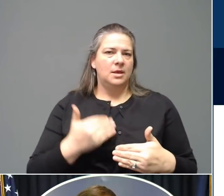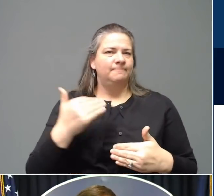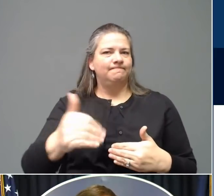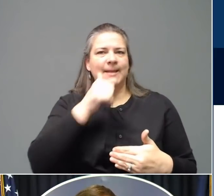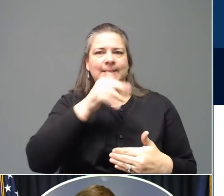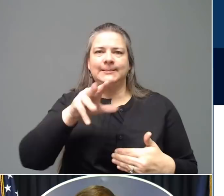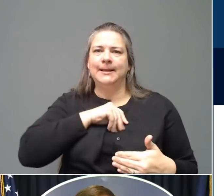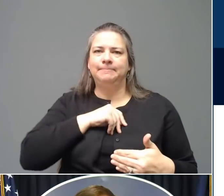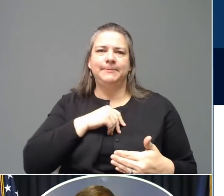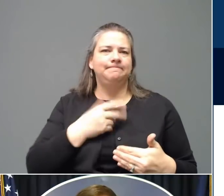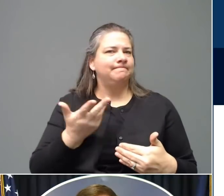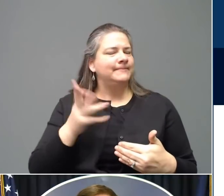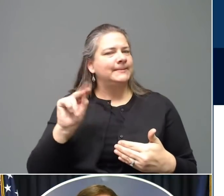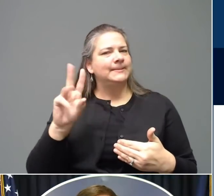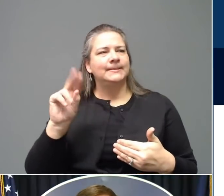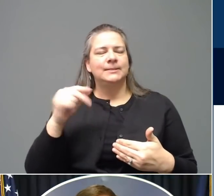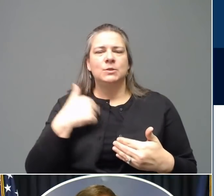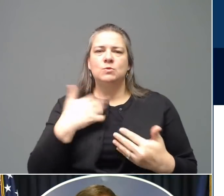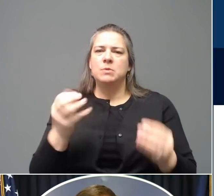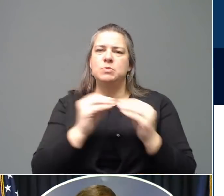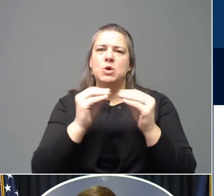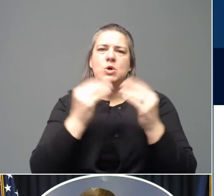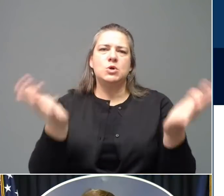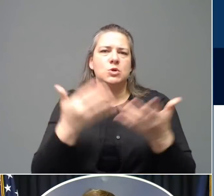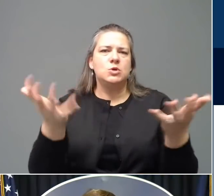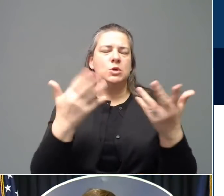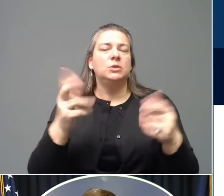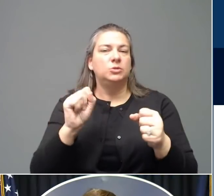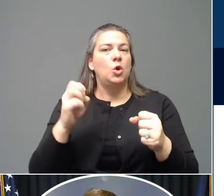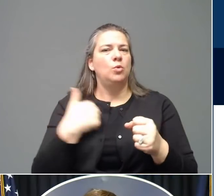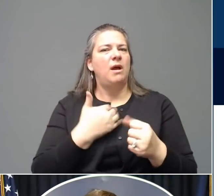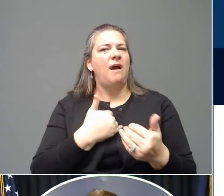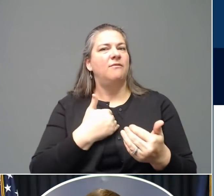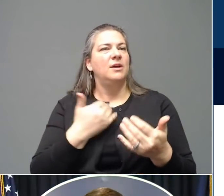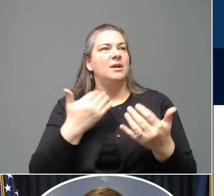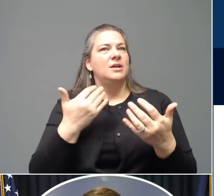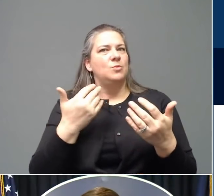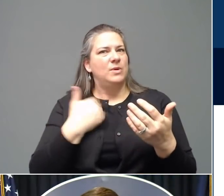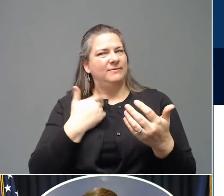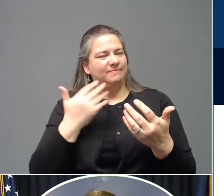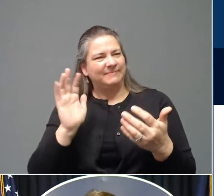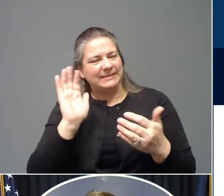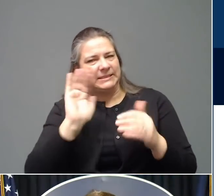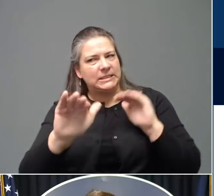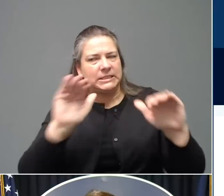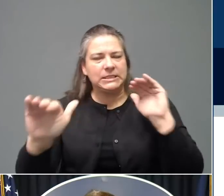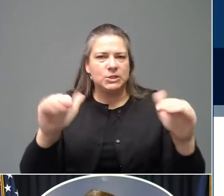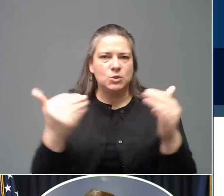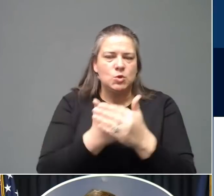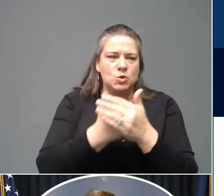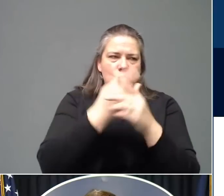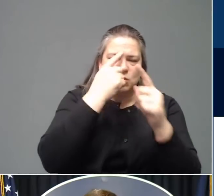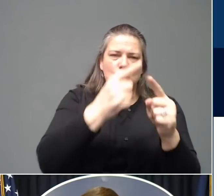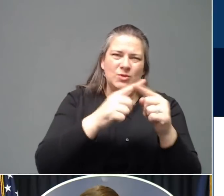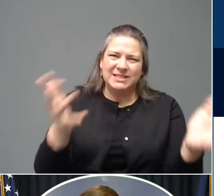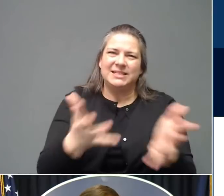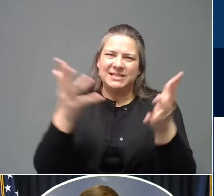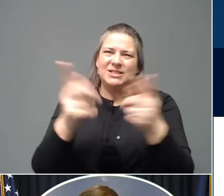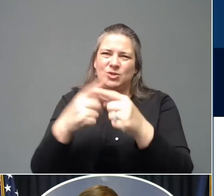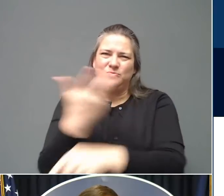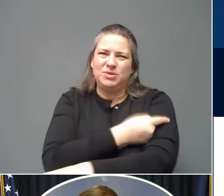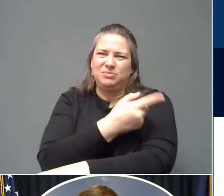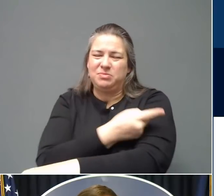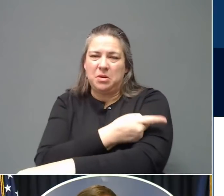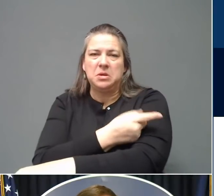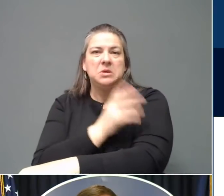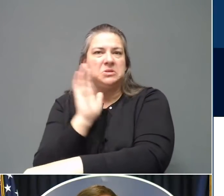that. I could tell you since that day, it's picked up measurably. Today, the total doses administered here in